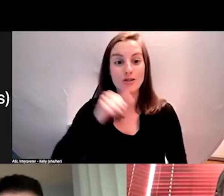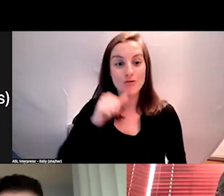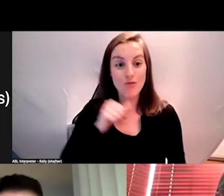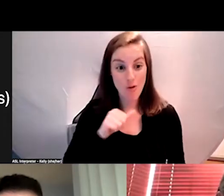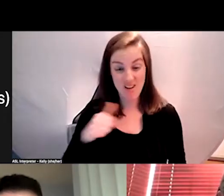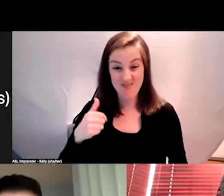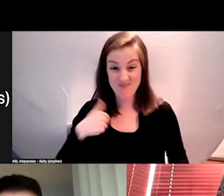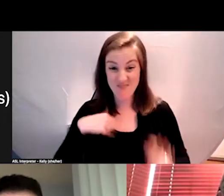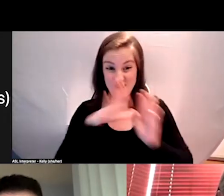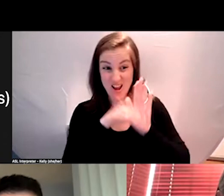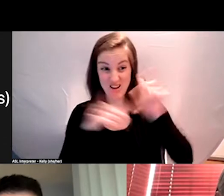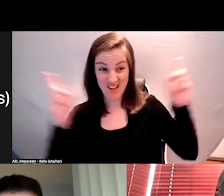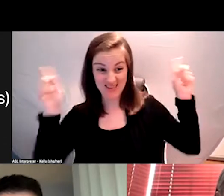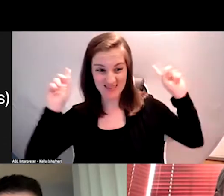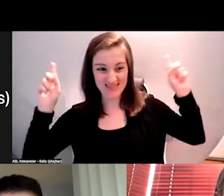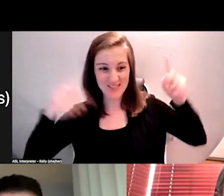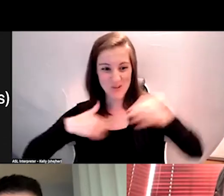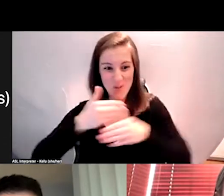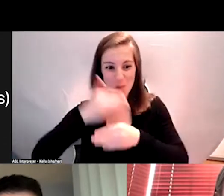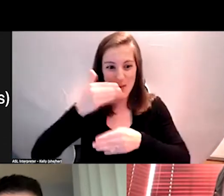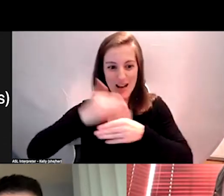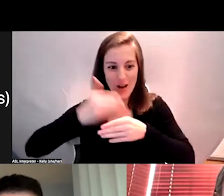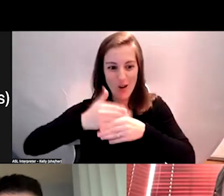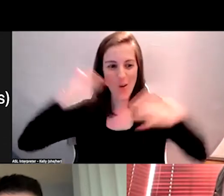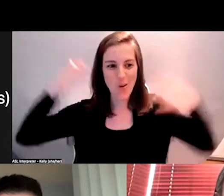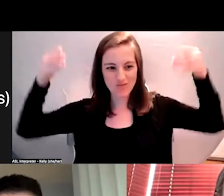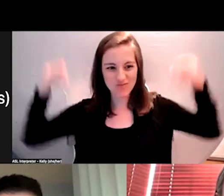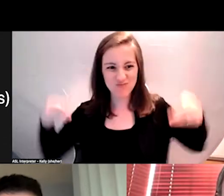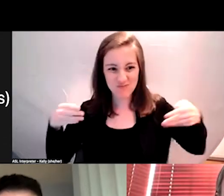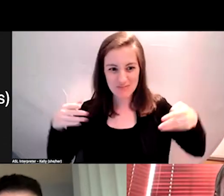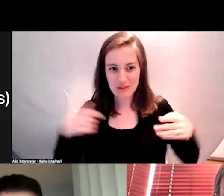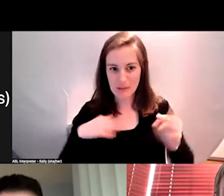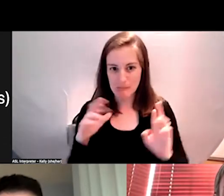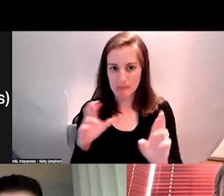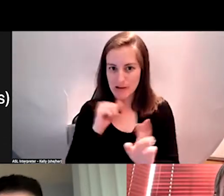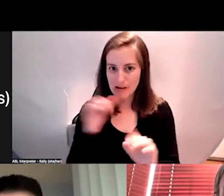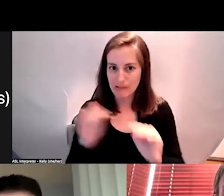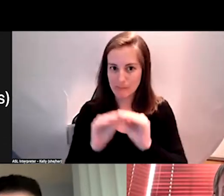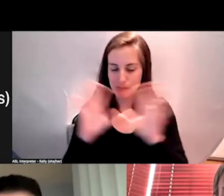then at the window, I hope it's not too bright. Please let me know if that's the case.